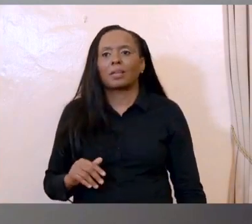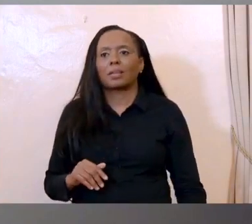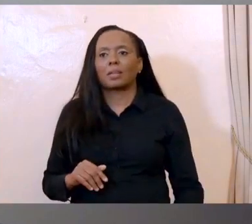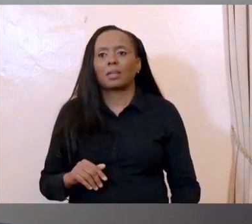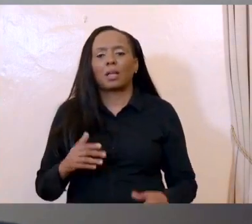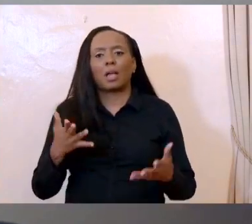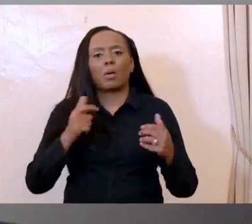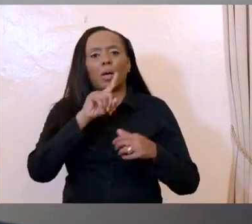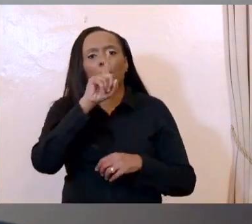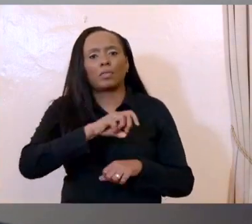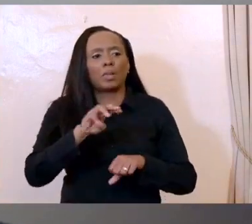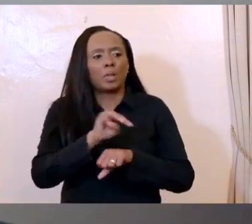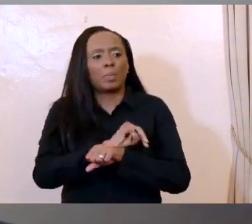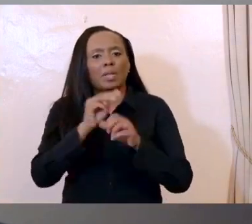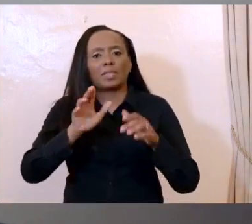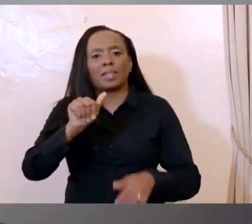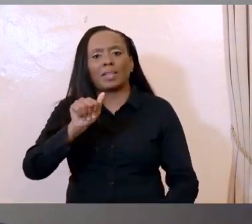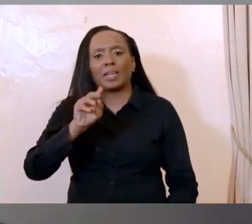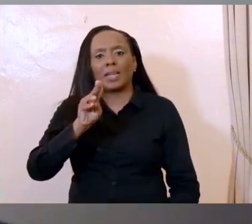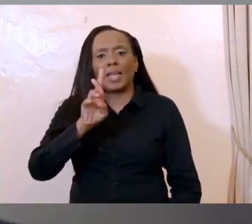Abrams.